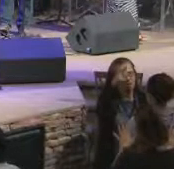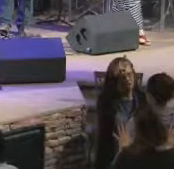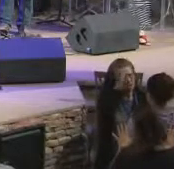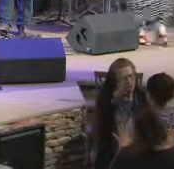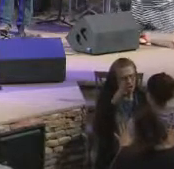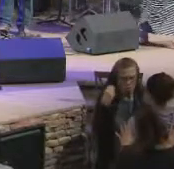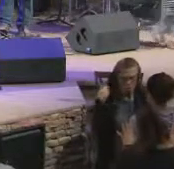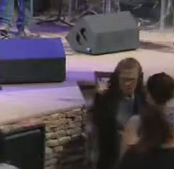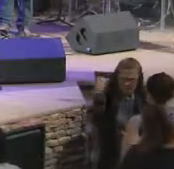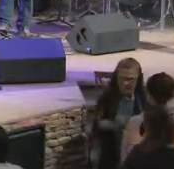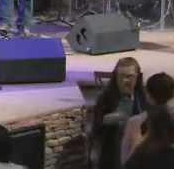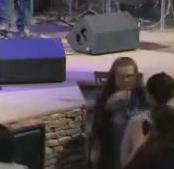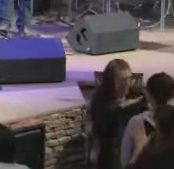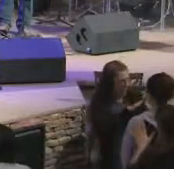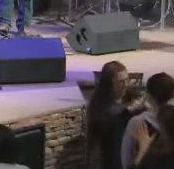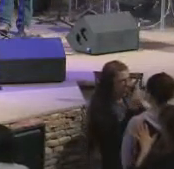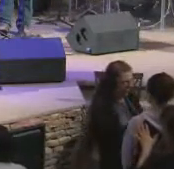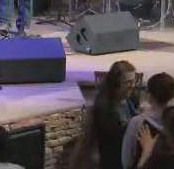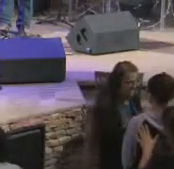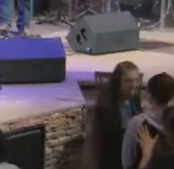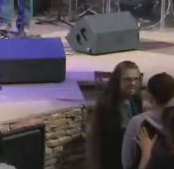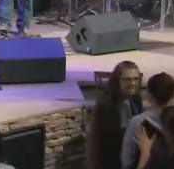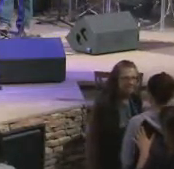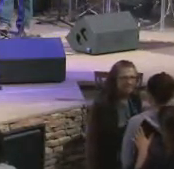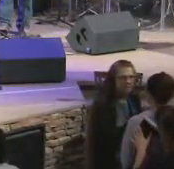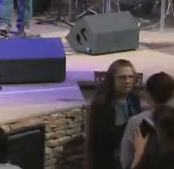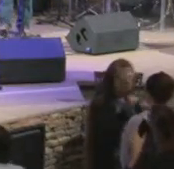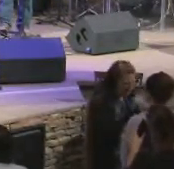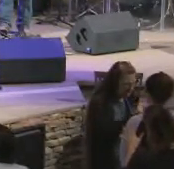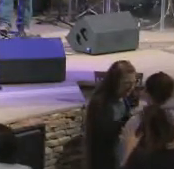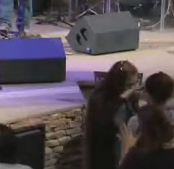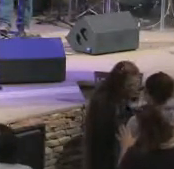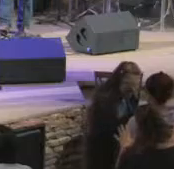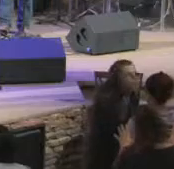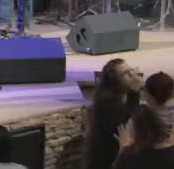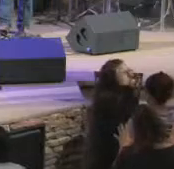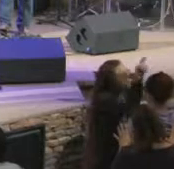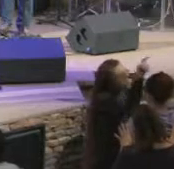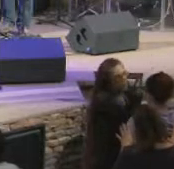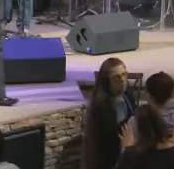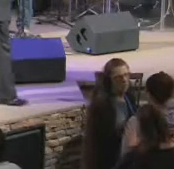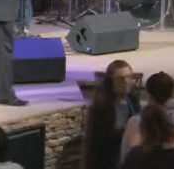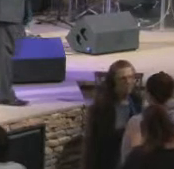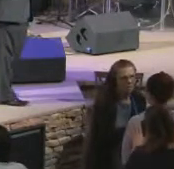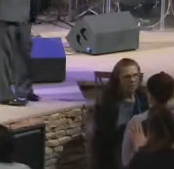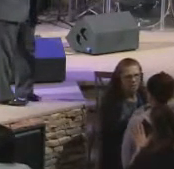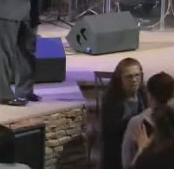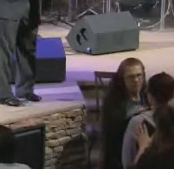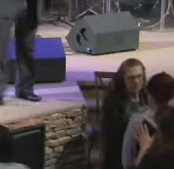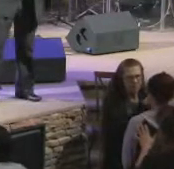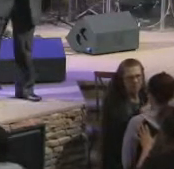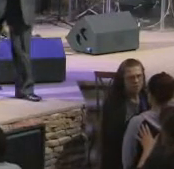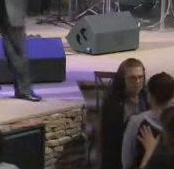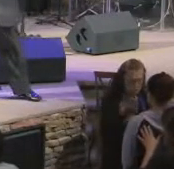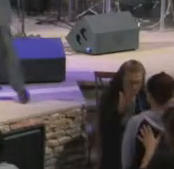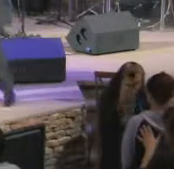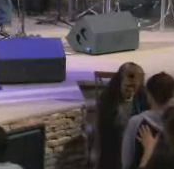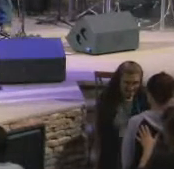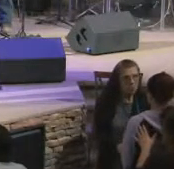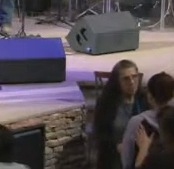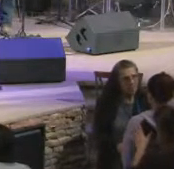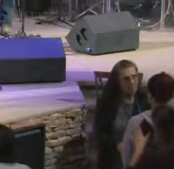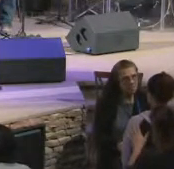lay before you these needs. There are these right here that need a touch from you. They need something in their bodies, Lord God. They need